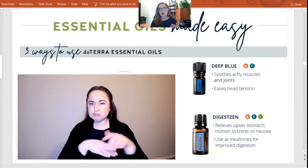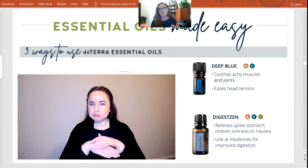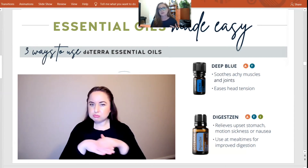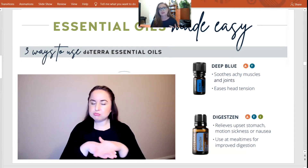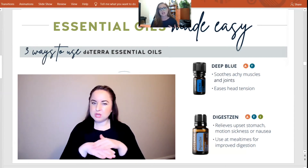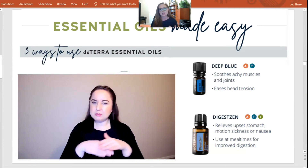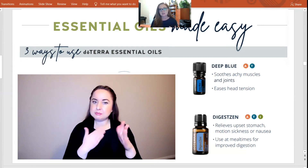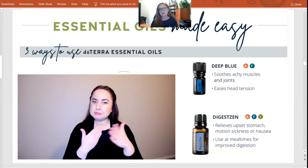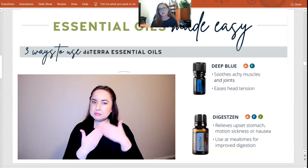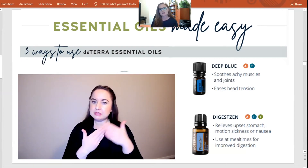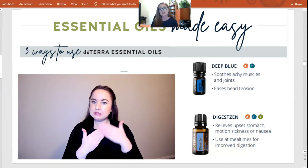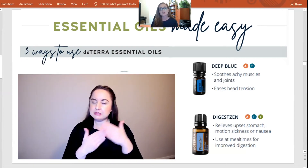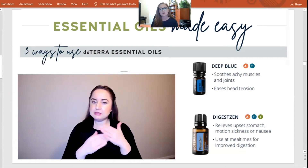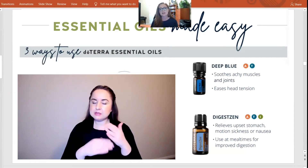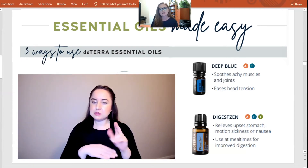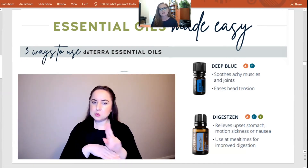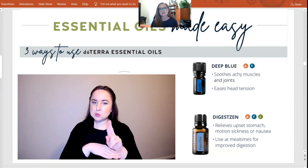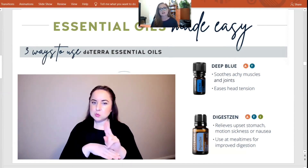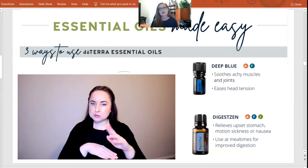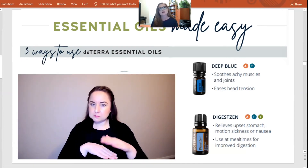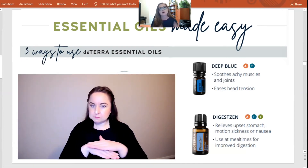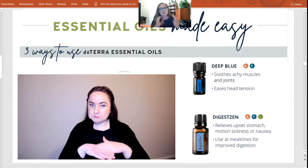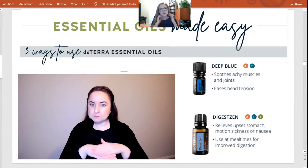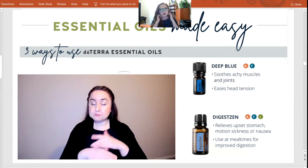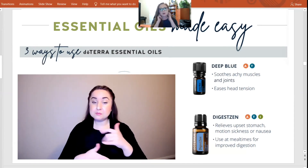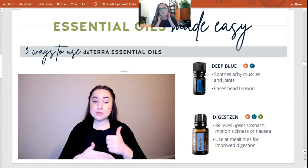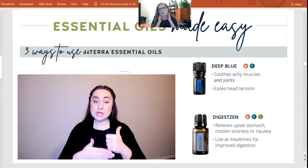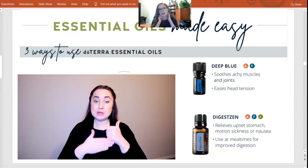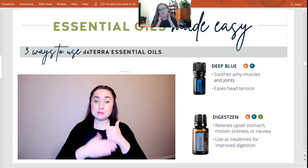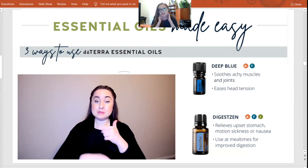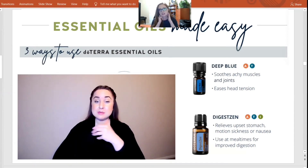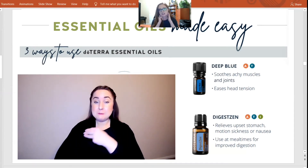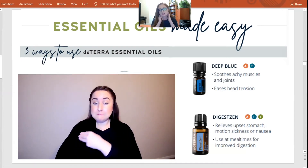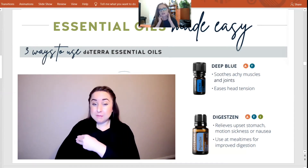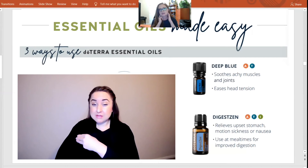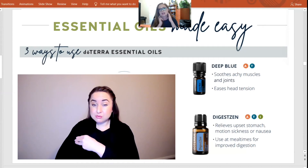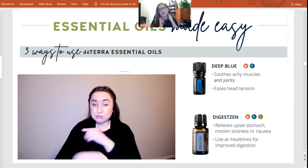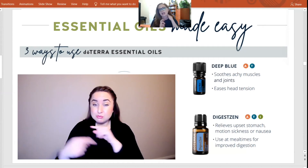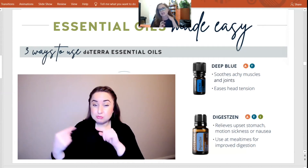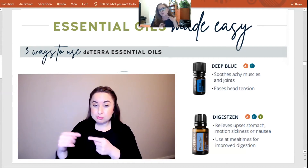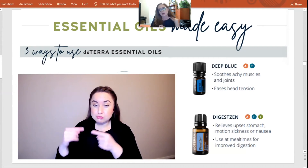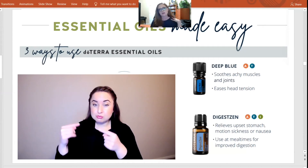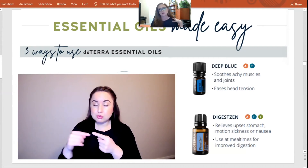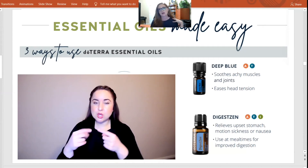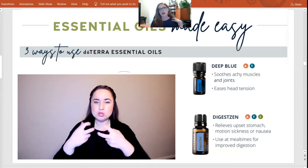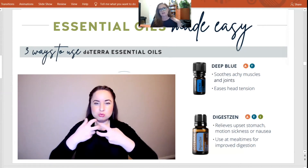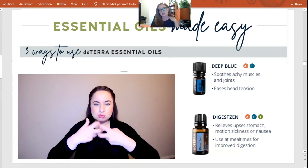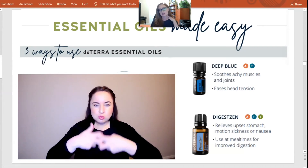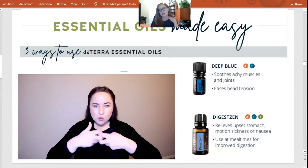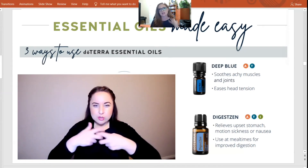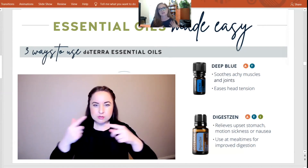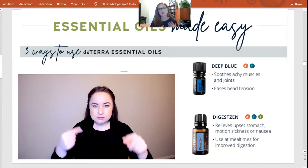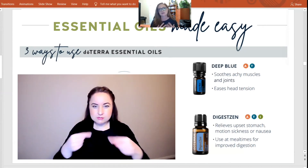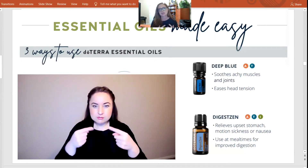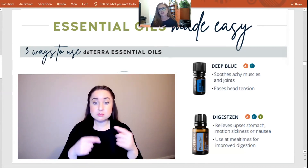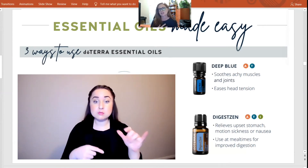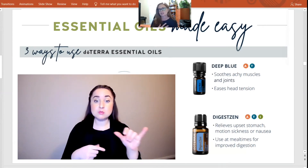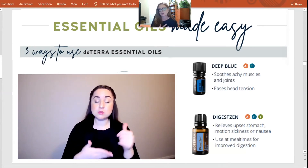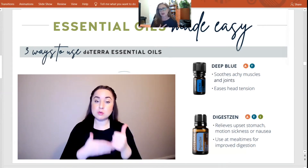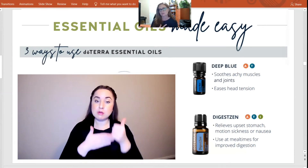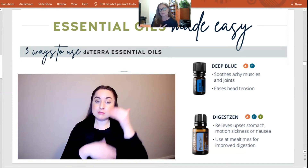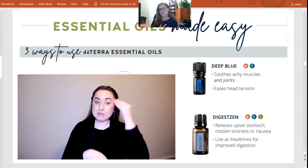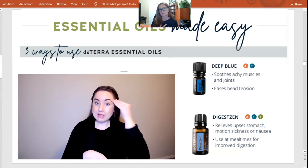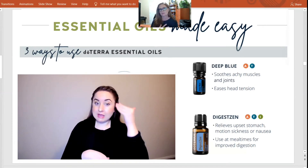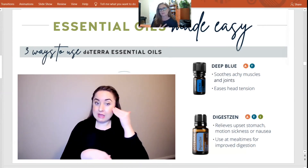but it helps with achy muscles and joints also helps with head tension, anywhere that you're having any sort of tension.